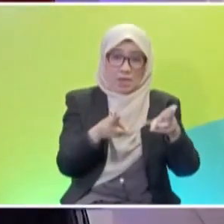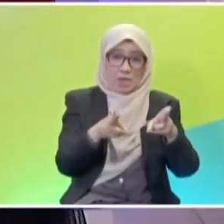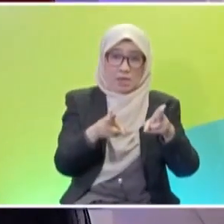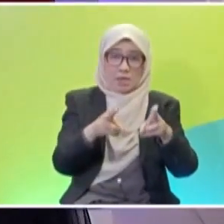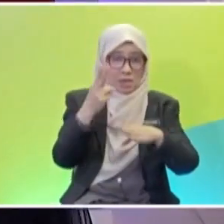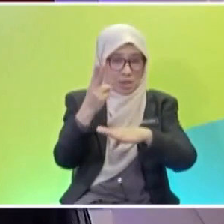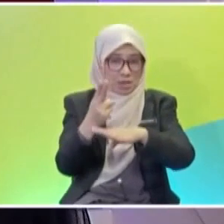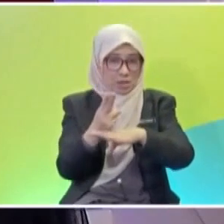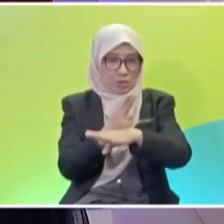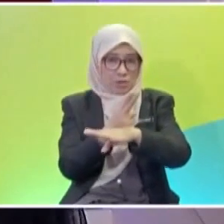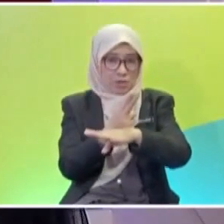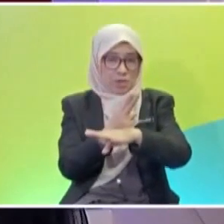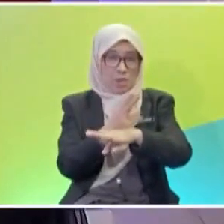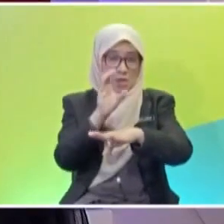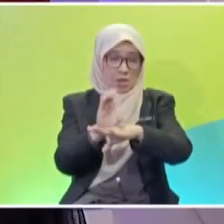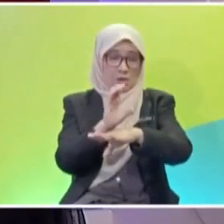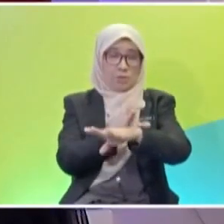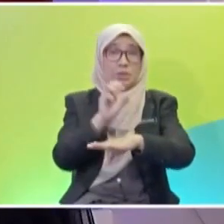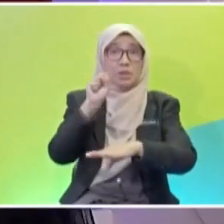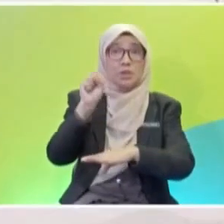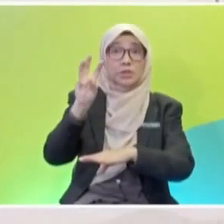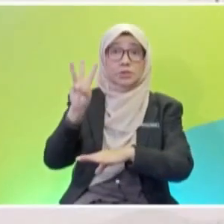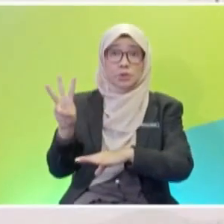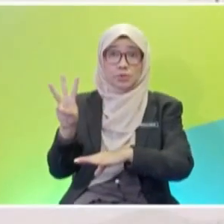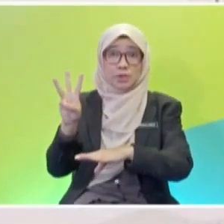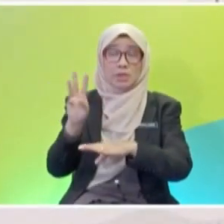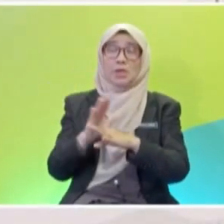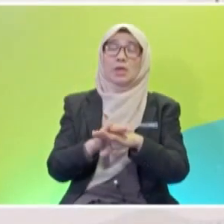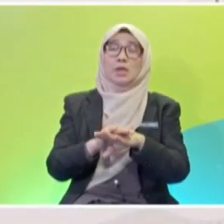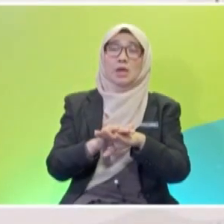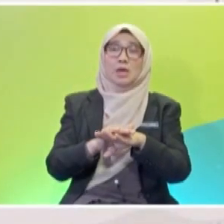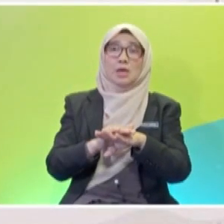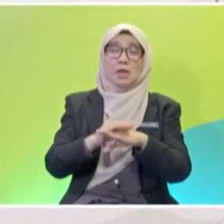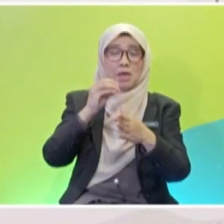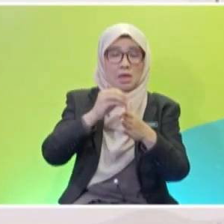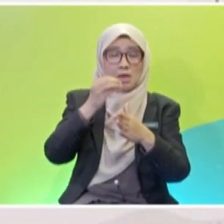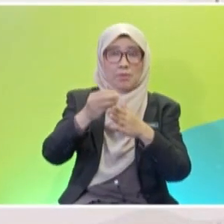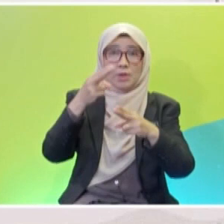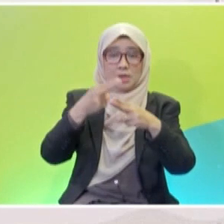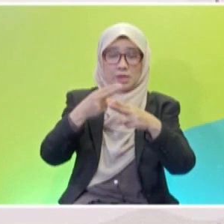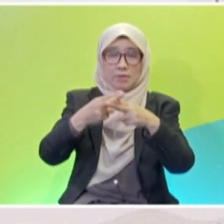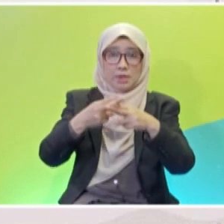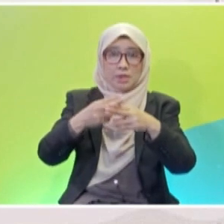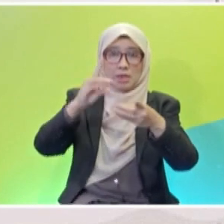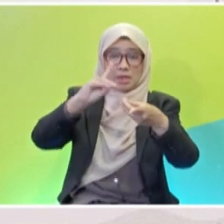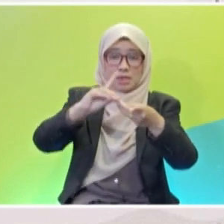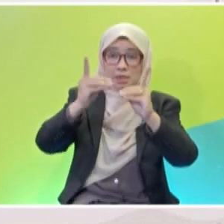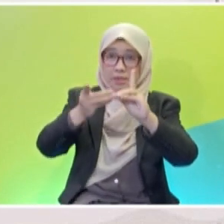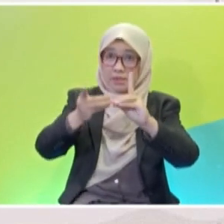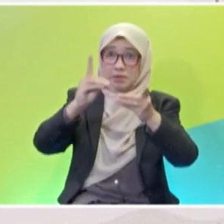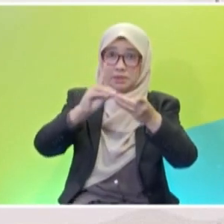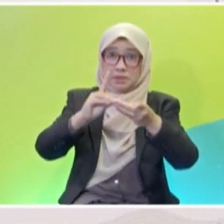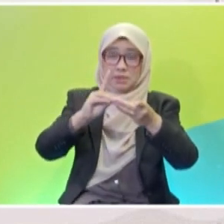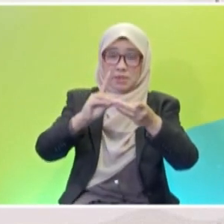mm-hmm. software. This is also known as digital manipulation. Right. Okay. Okay. All right.